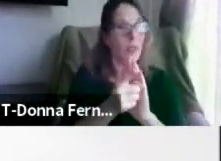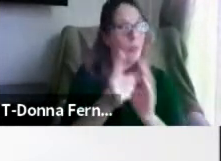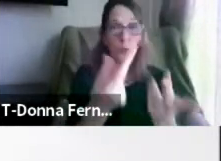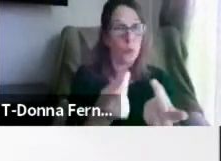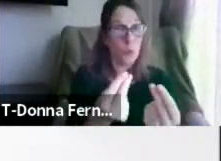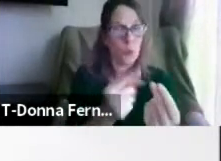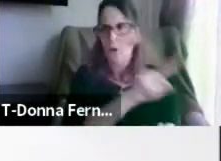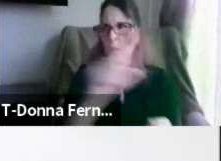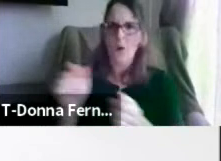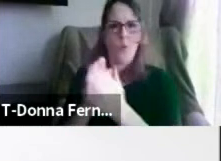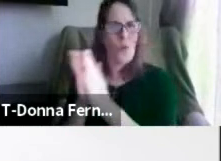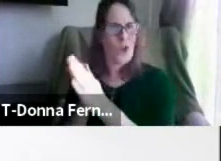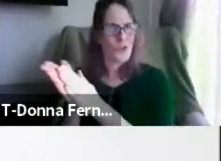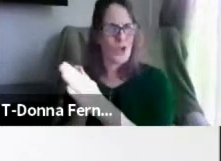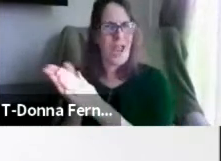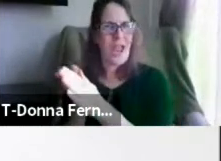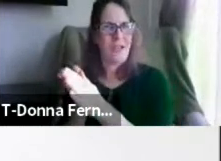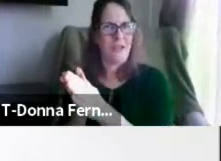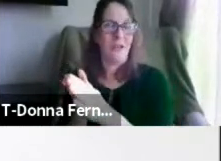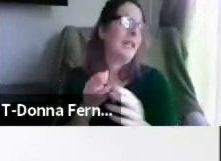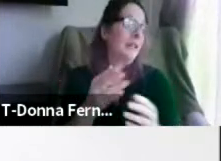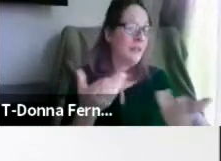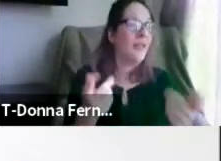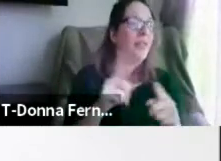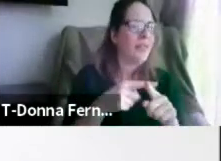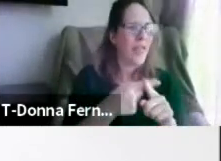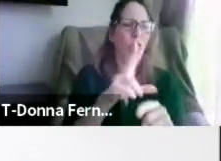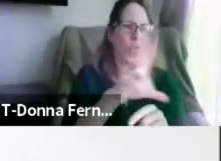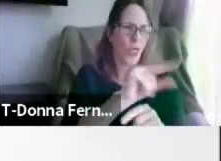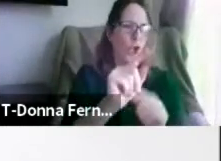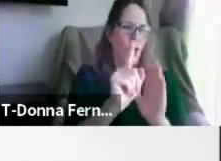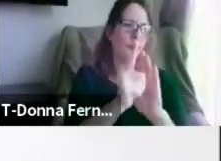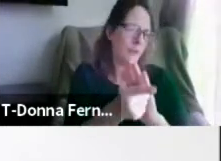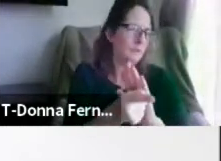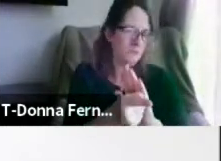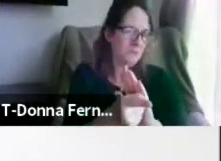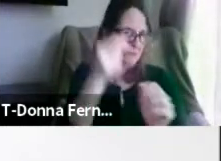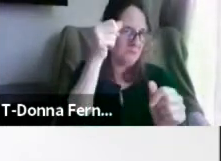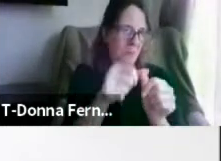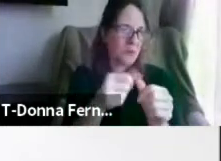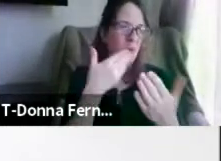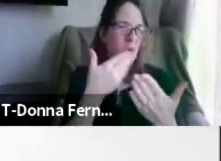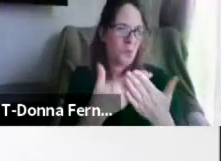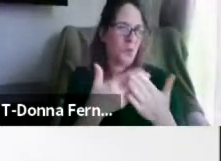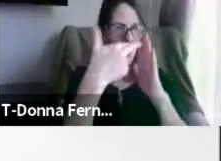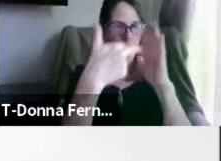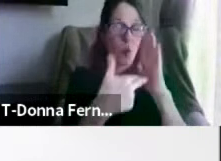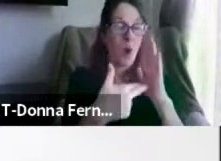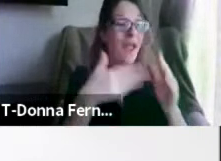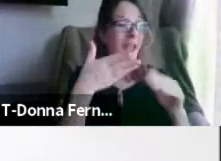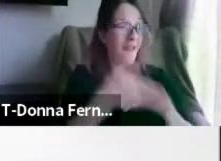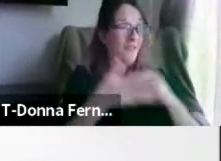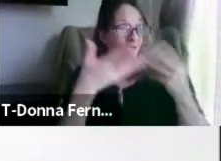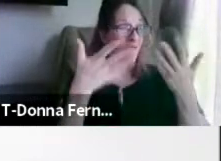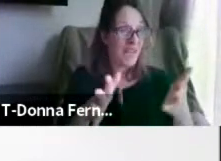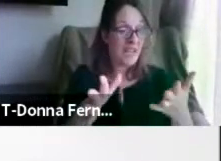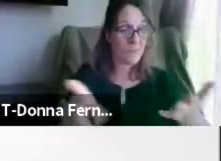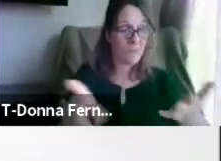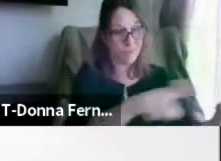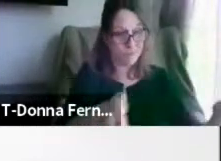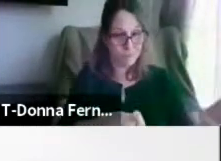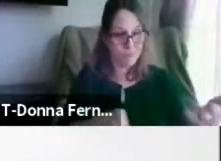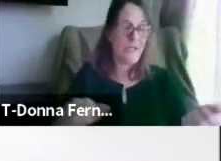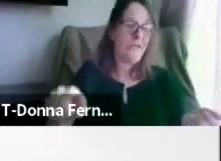hands. If you're not doing it more often, 30 minutes is a good rule of thumb for that. So after you handle that sanitizer, you now